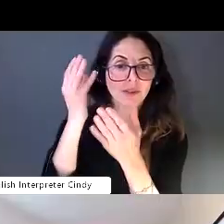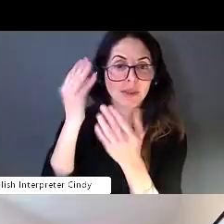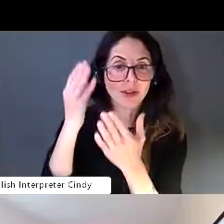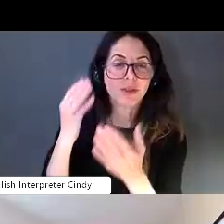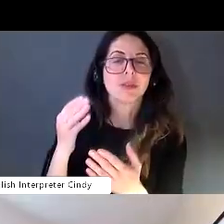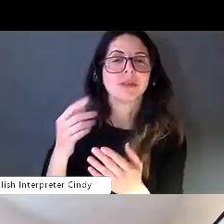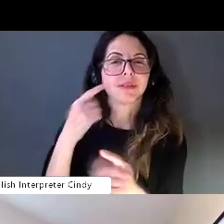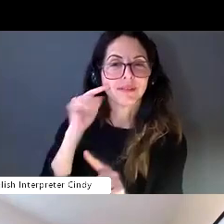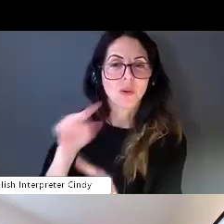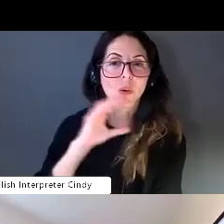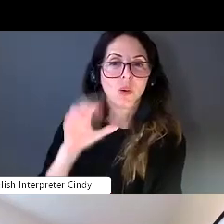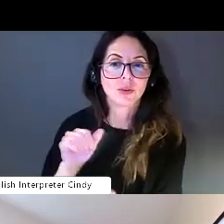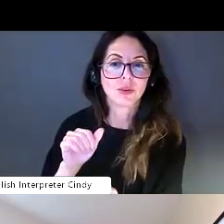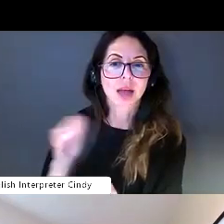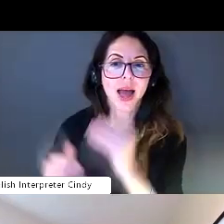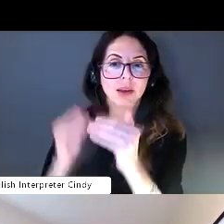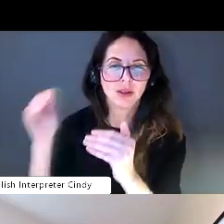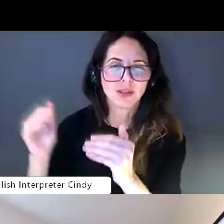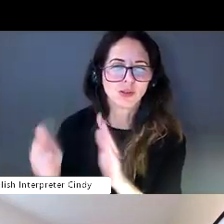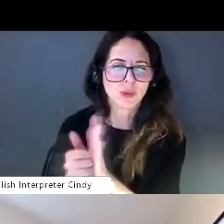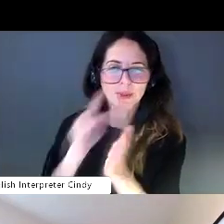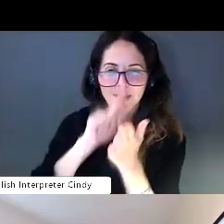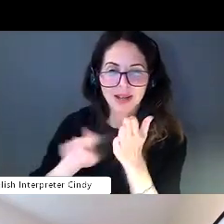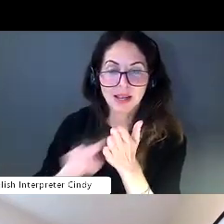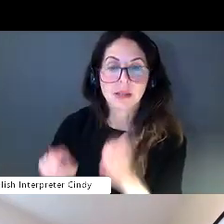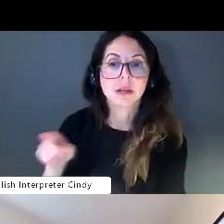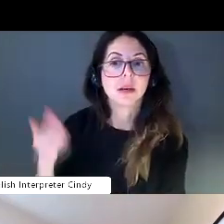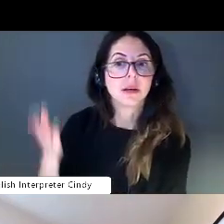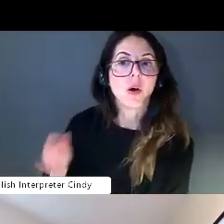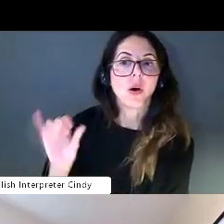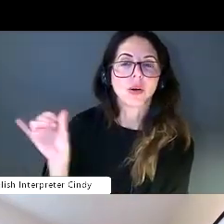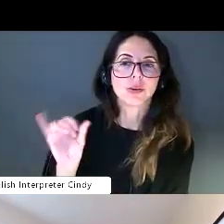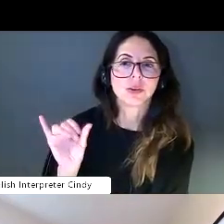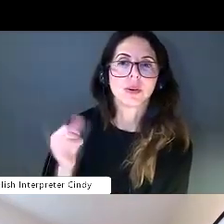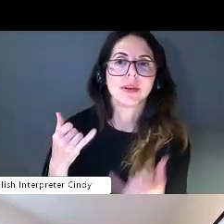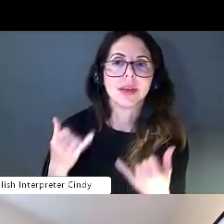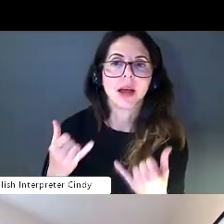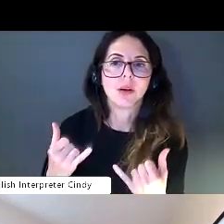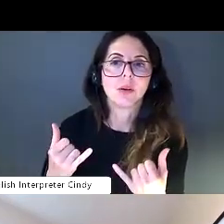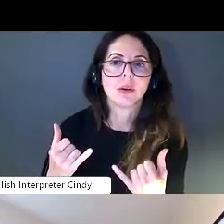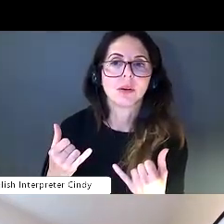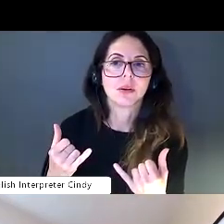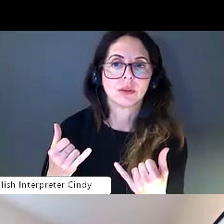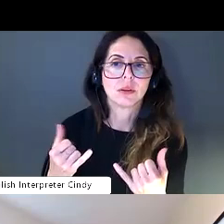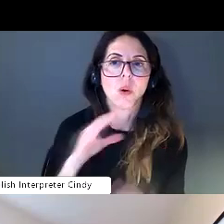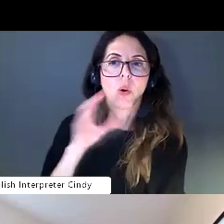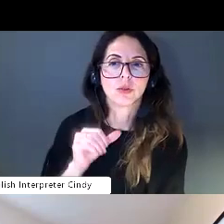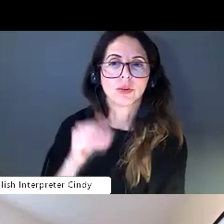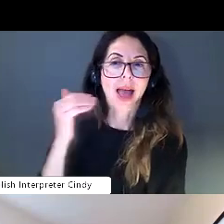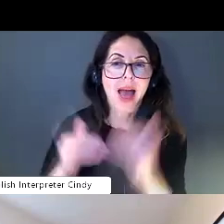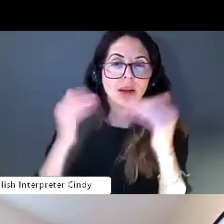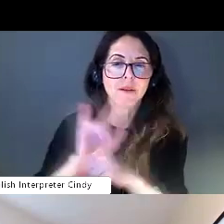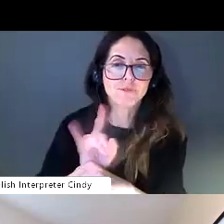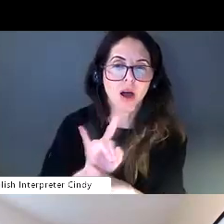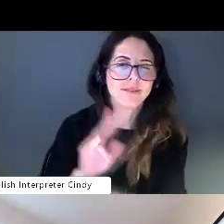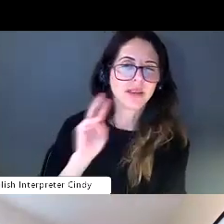older adults around criminal investigations. And he's also currently doing a older adult fraud victimization